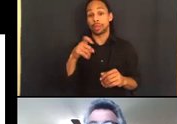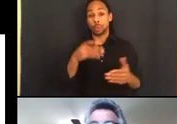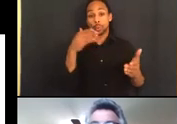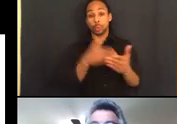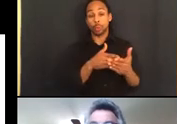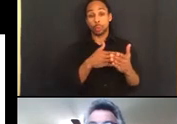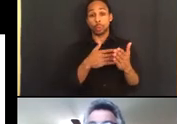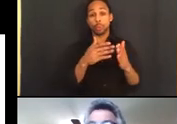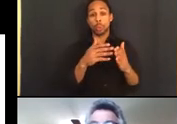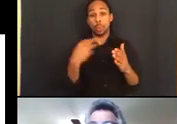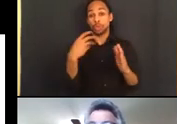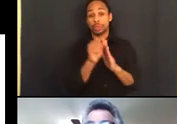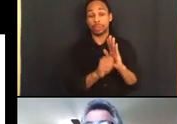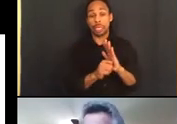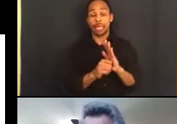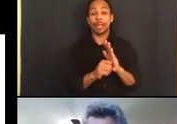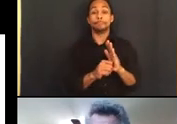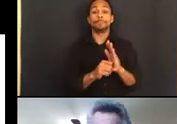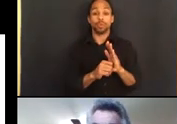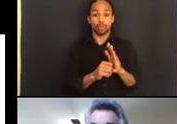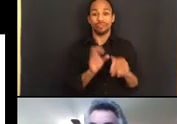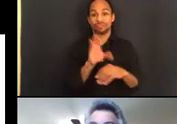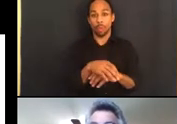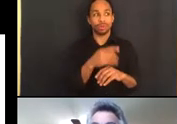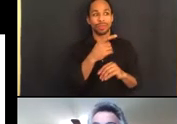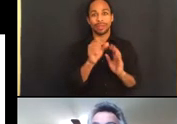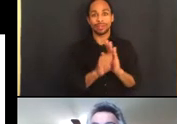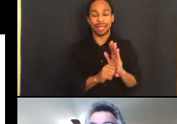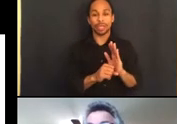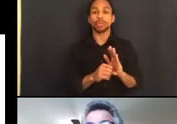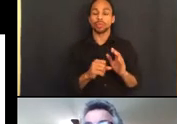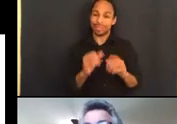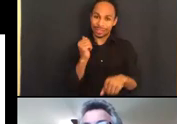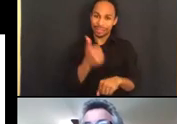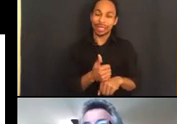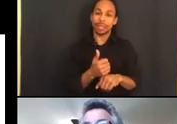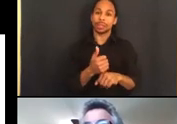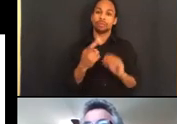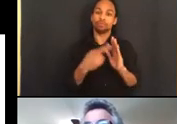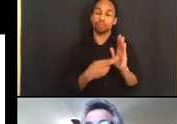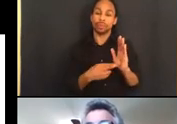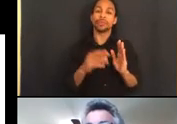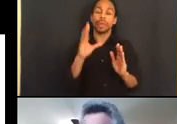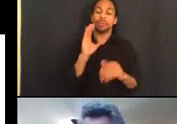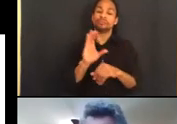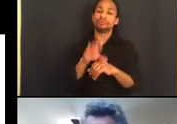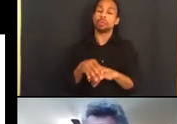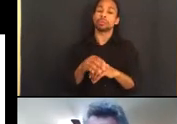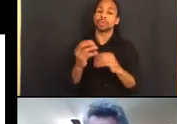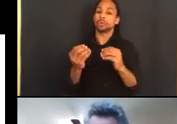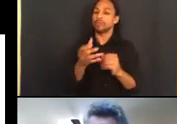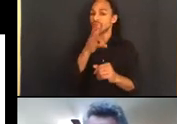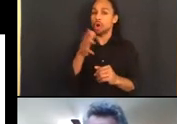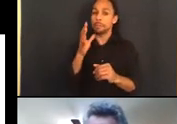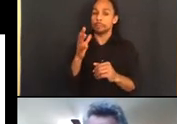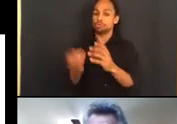and asking for court relief to compel the state to issue binding rules that will force growers to implement social distancing